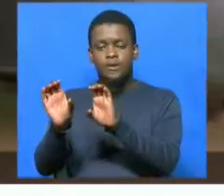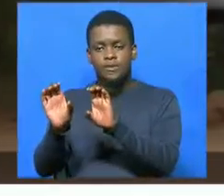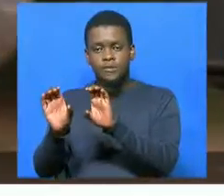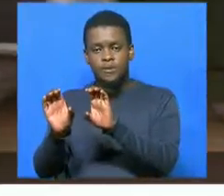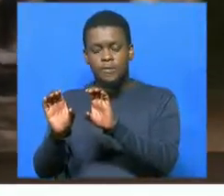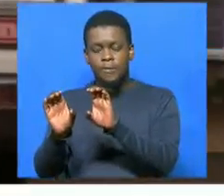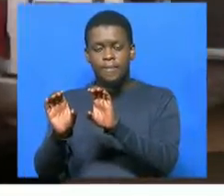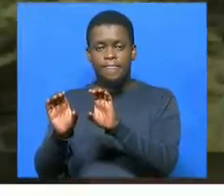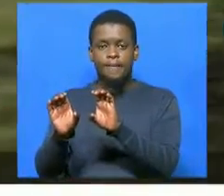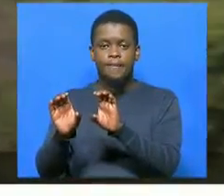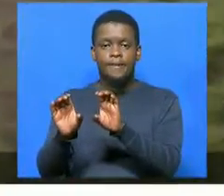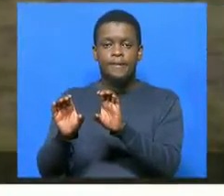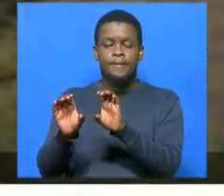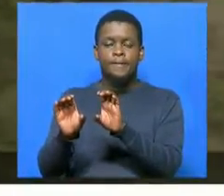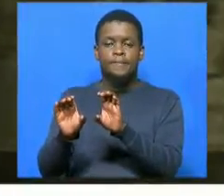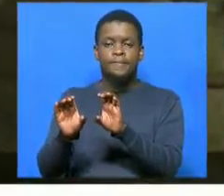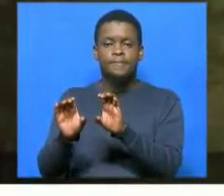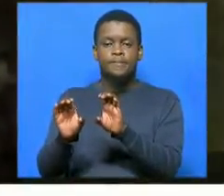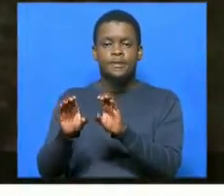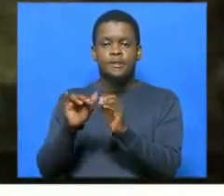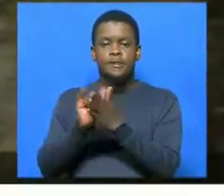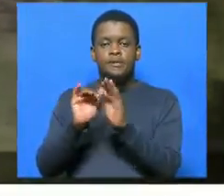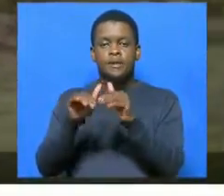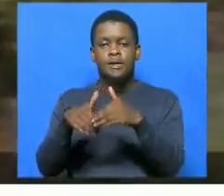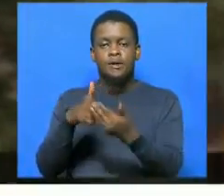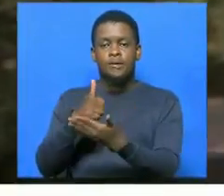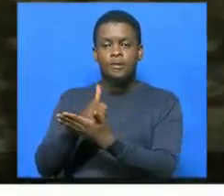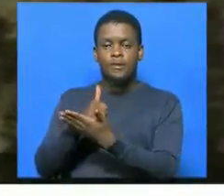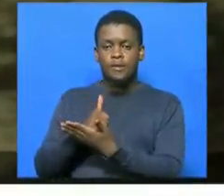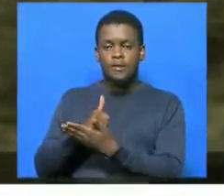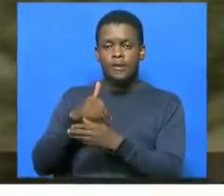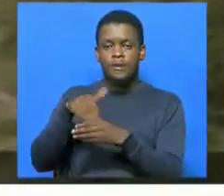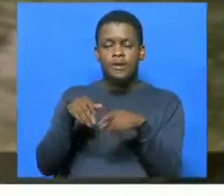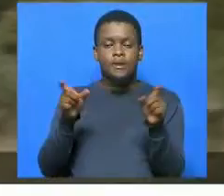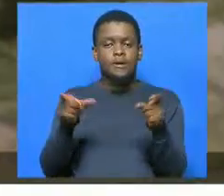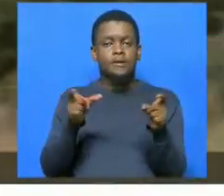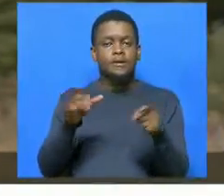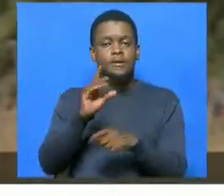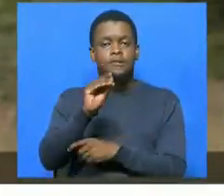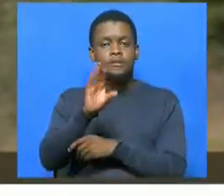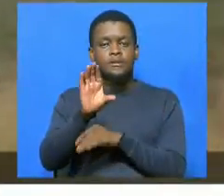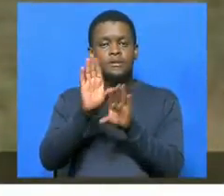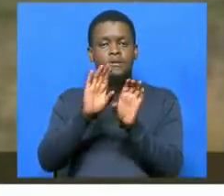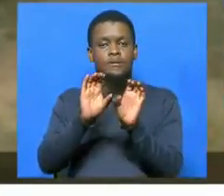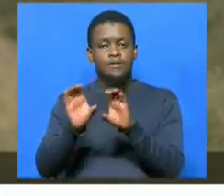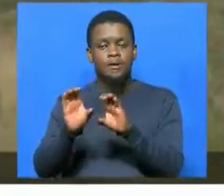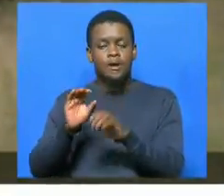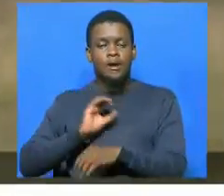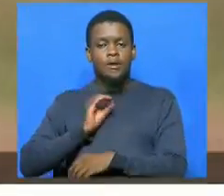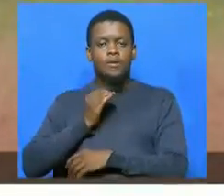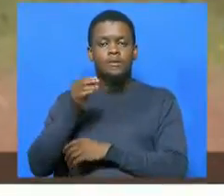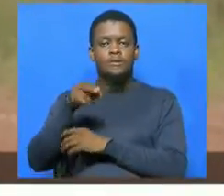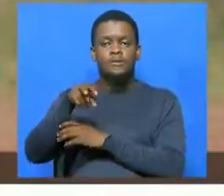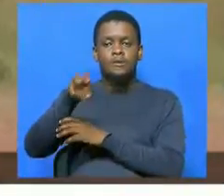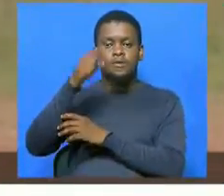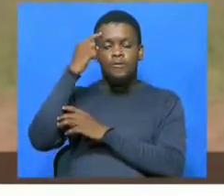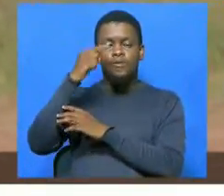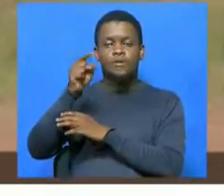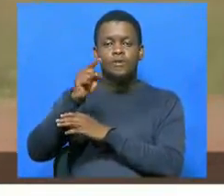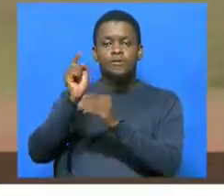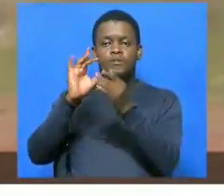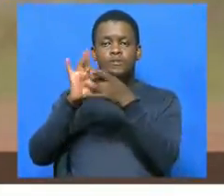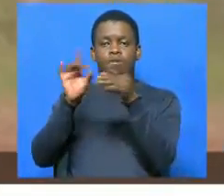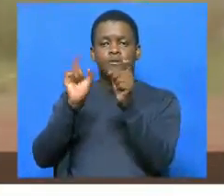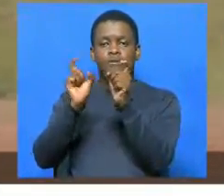have a sponsor. We get help from Office of the District Commissioner and Khanzi District Council. Our last trip to participate in athletics